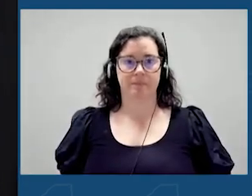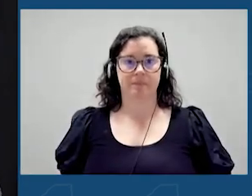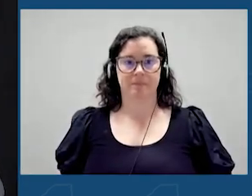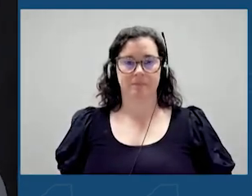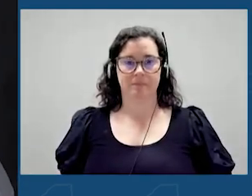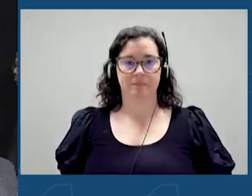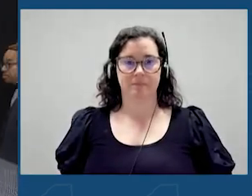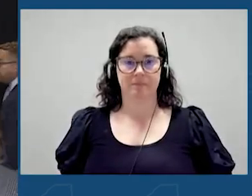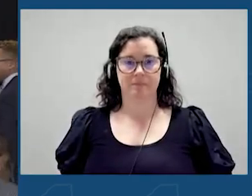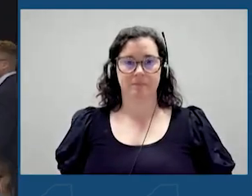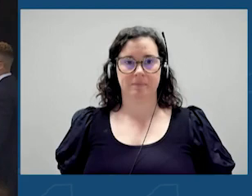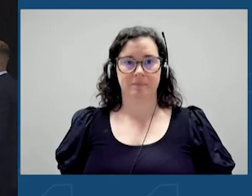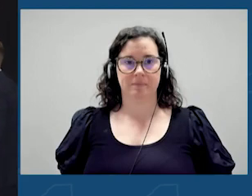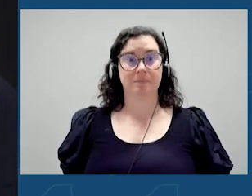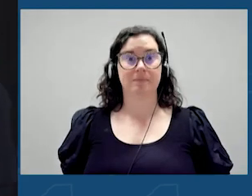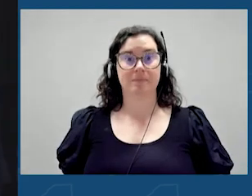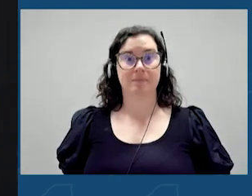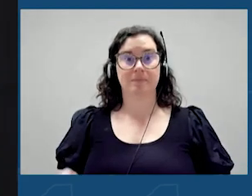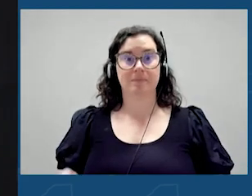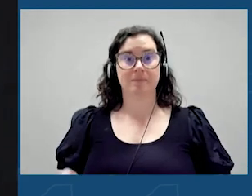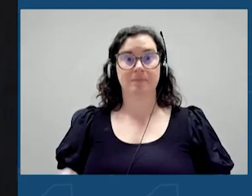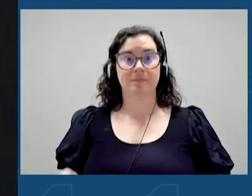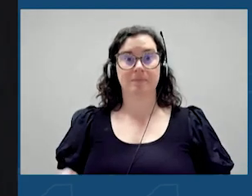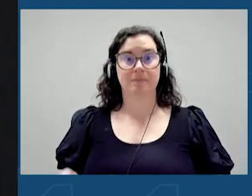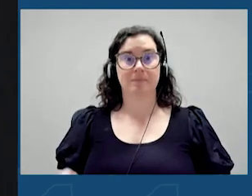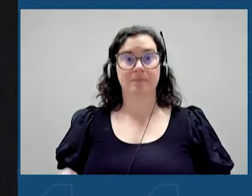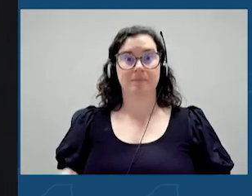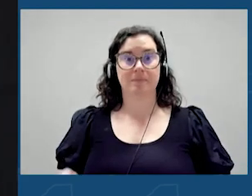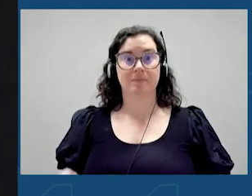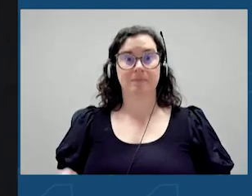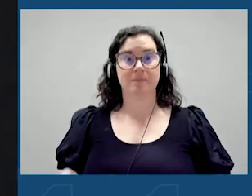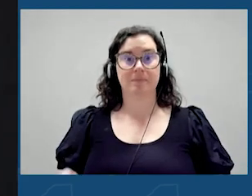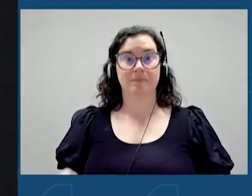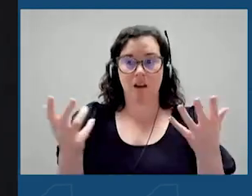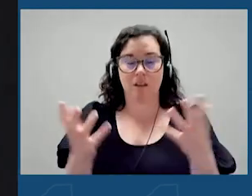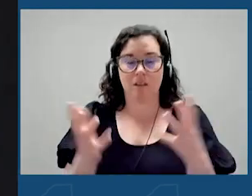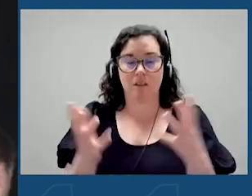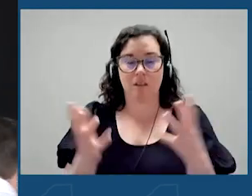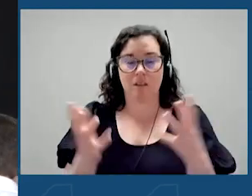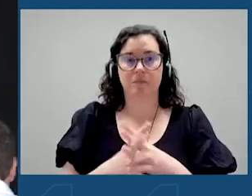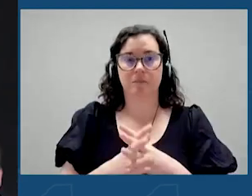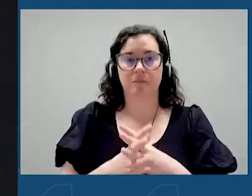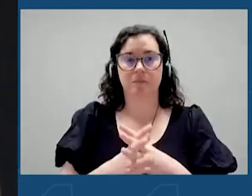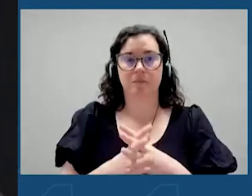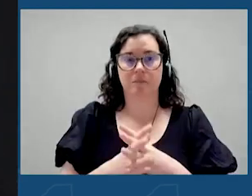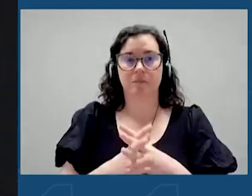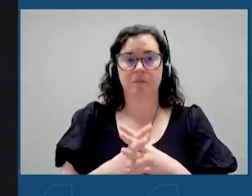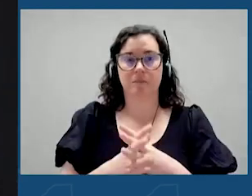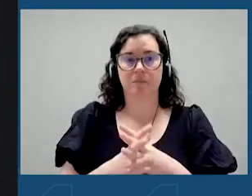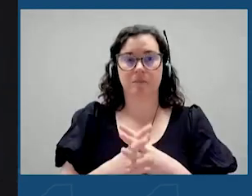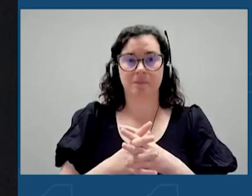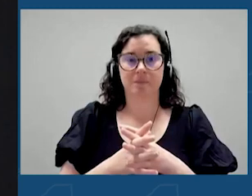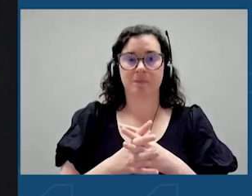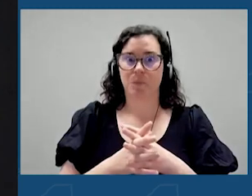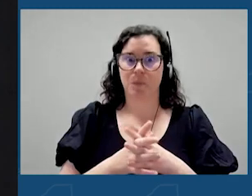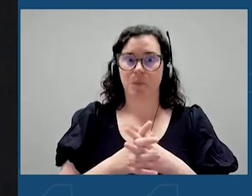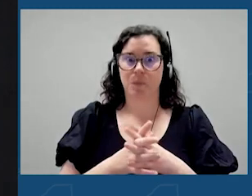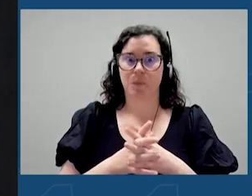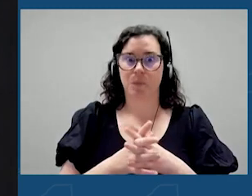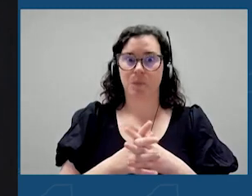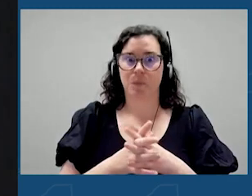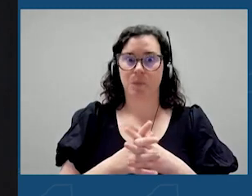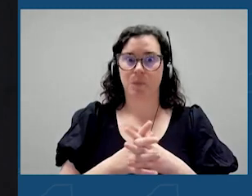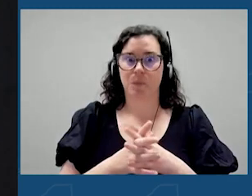And with that, let me bring up one of our resident visionaries, a true leader in every sense of the word, and that is our